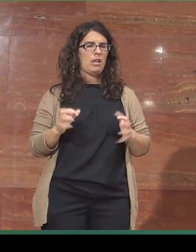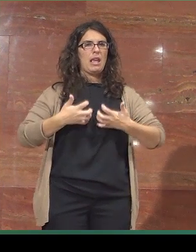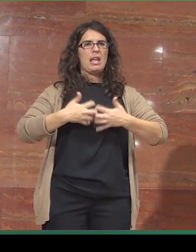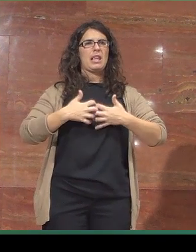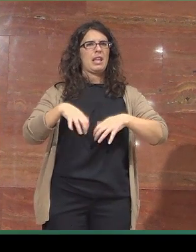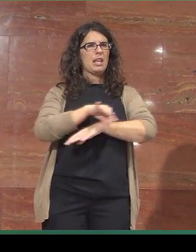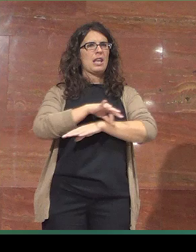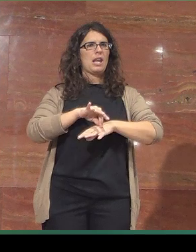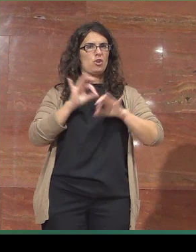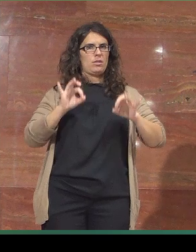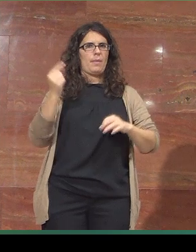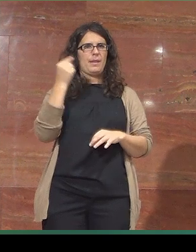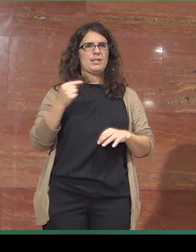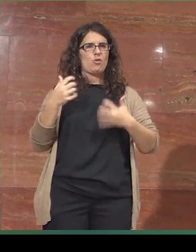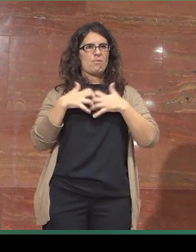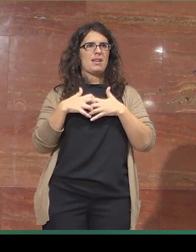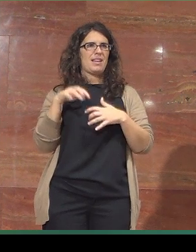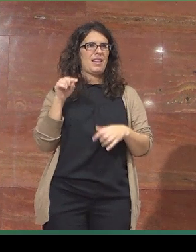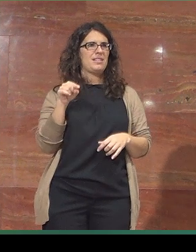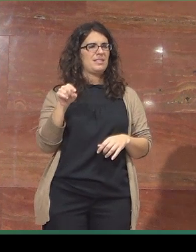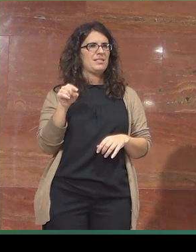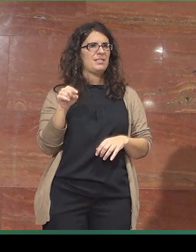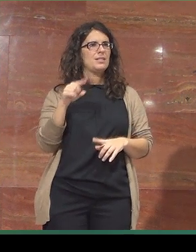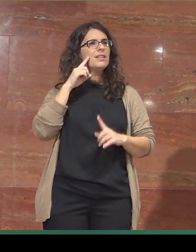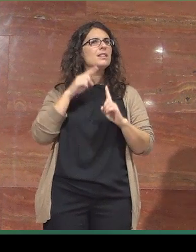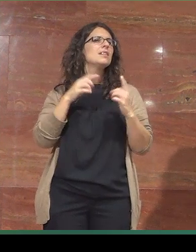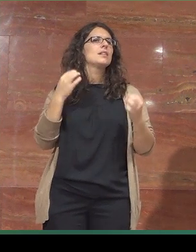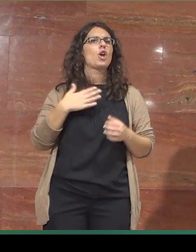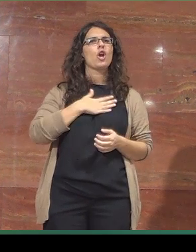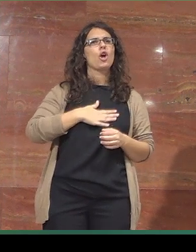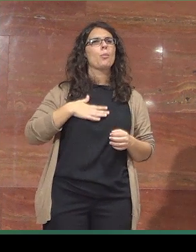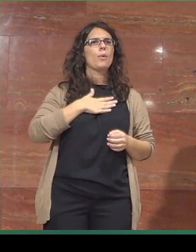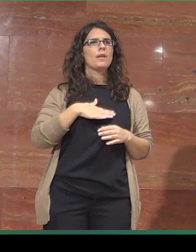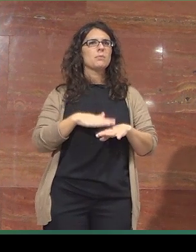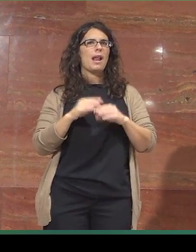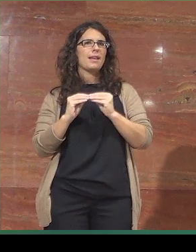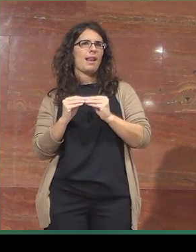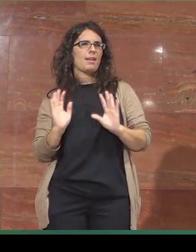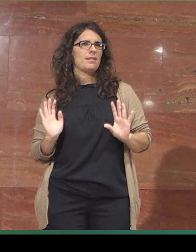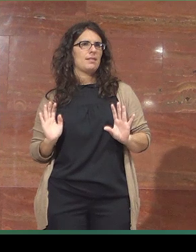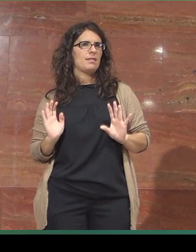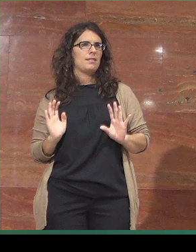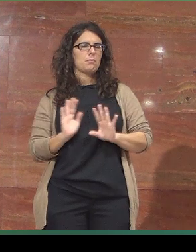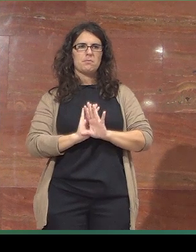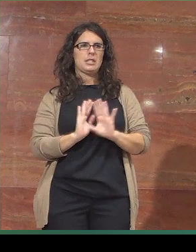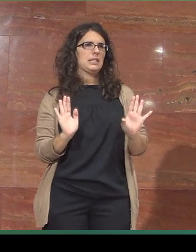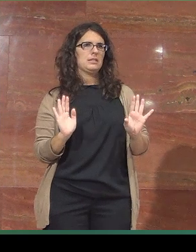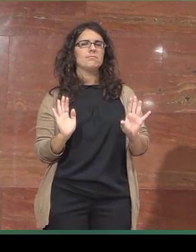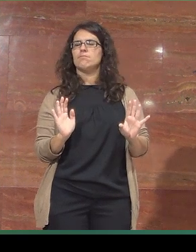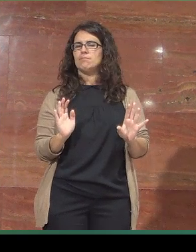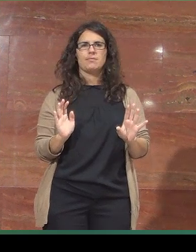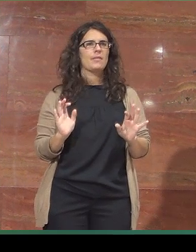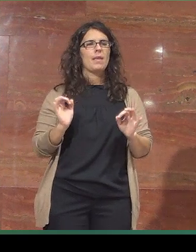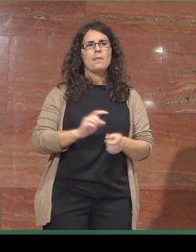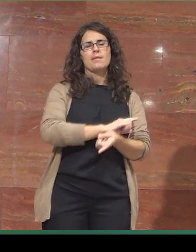buy a ticket. So we need to turn that logic on its head and start with what does the passenger need to know in order to get a